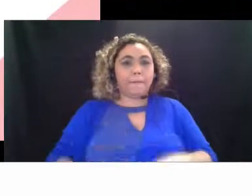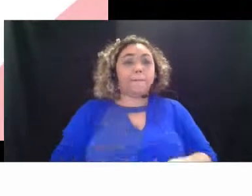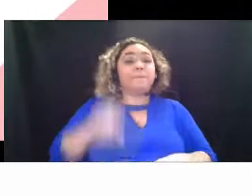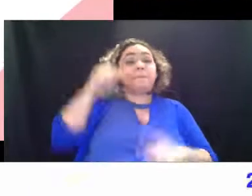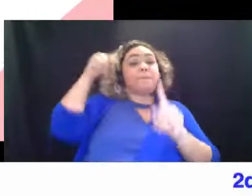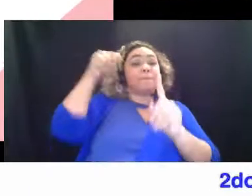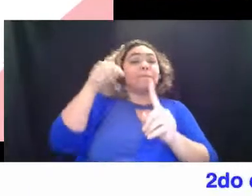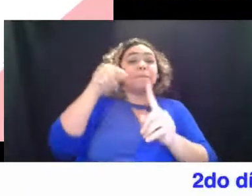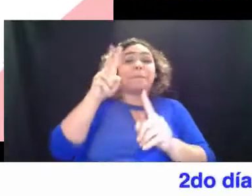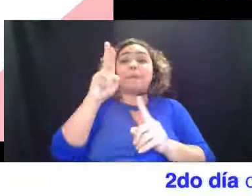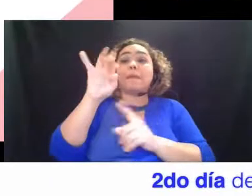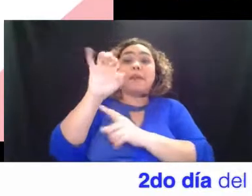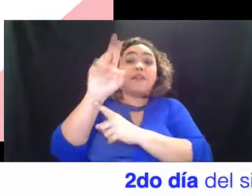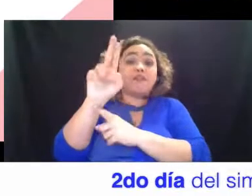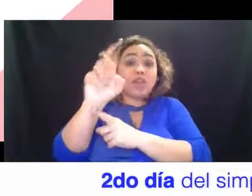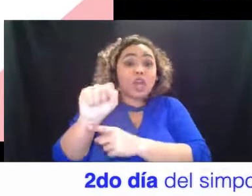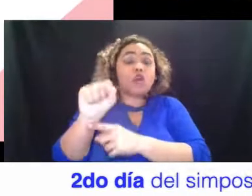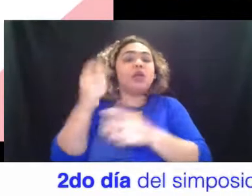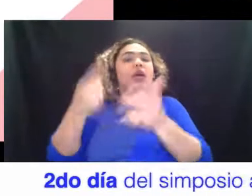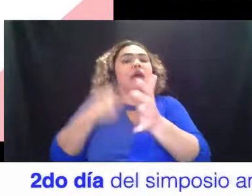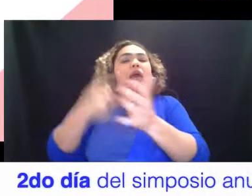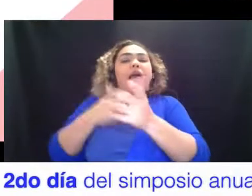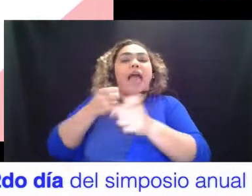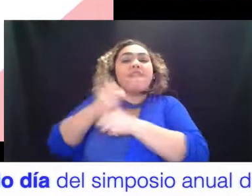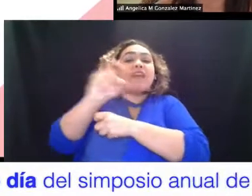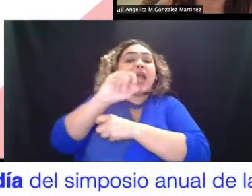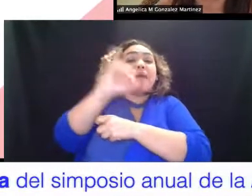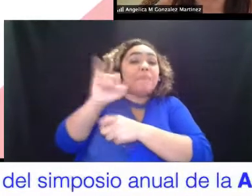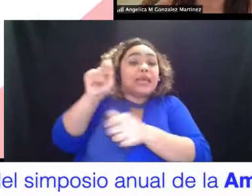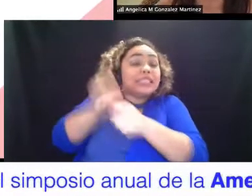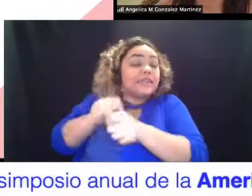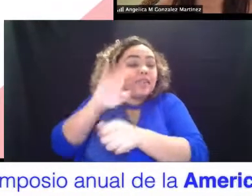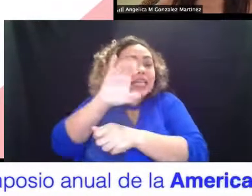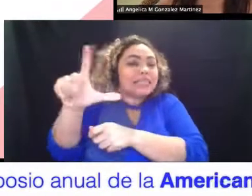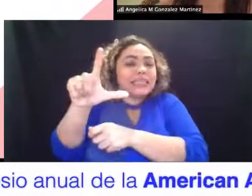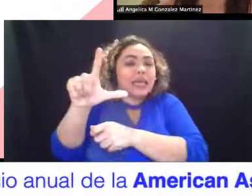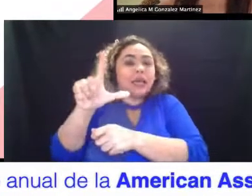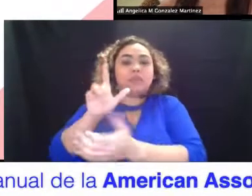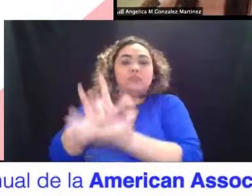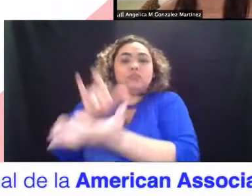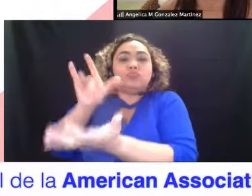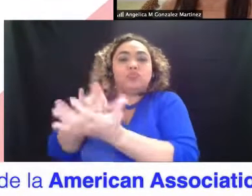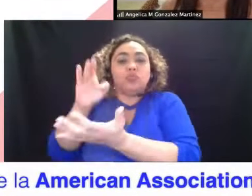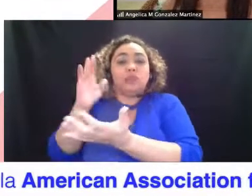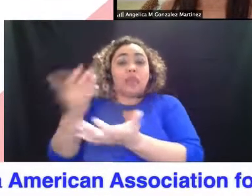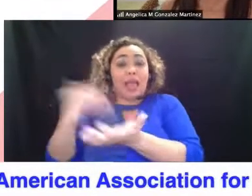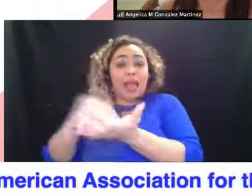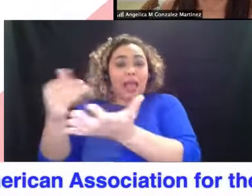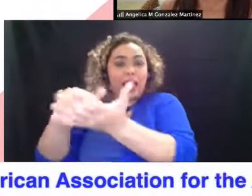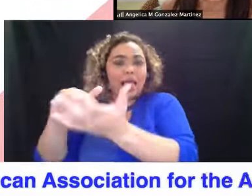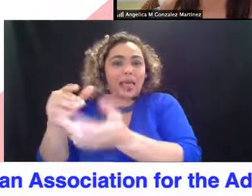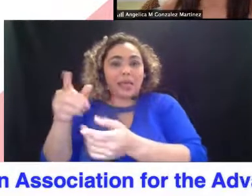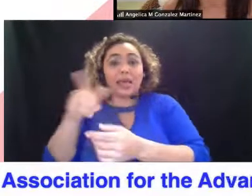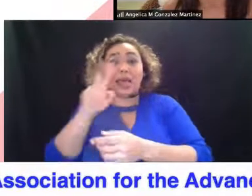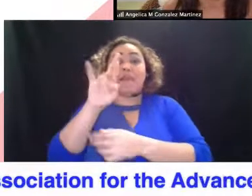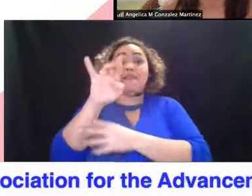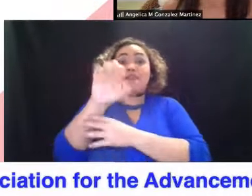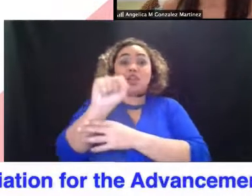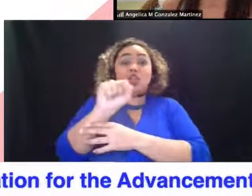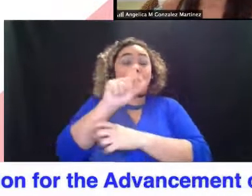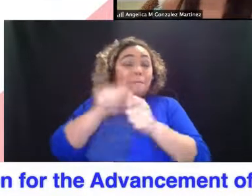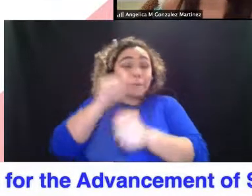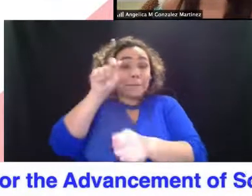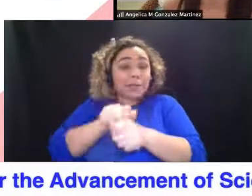Virus are pathogenic particles that infect a specific cell and use the whole cellular machinery for replication. The virus that are specific as